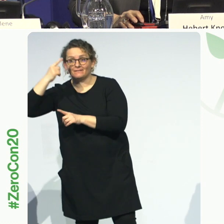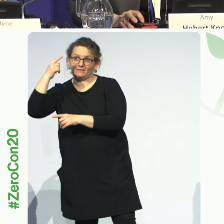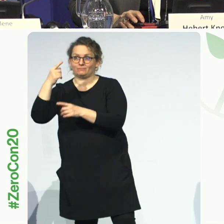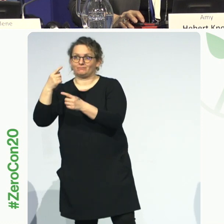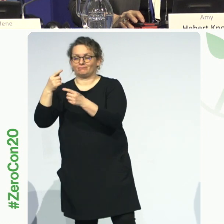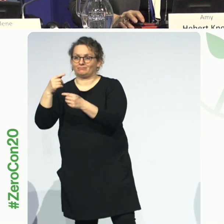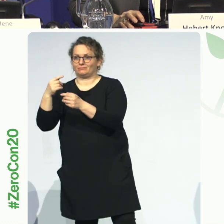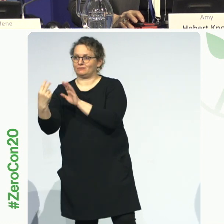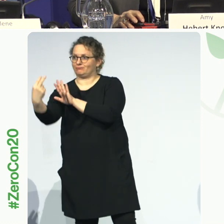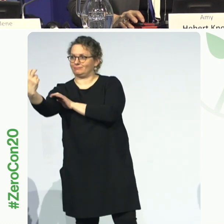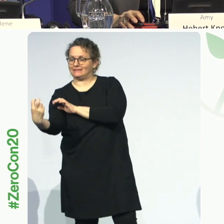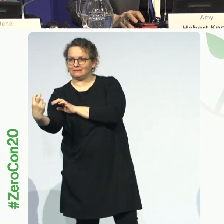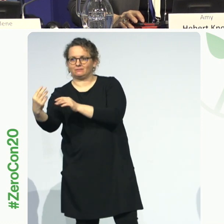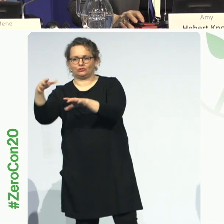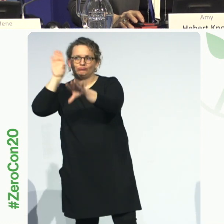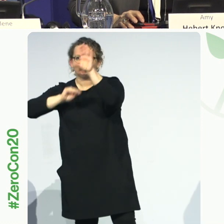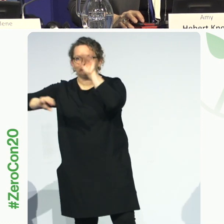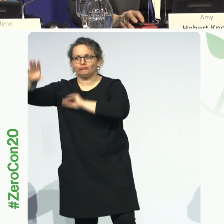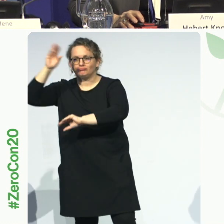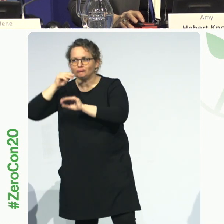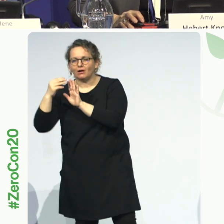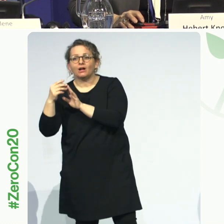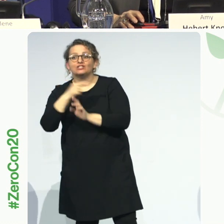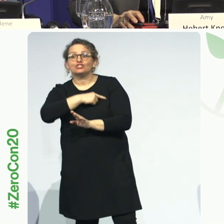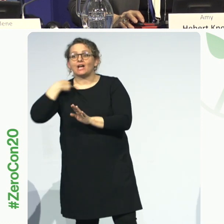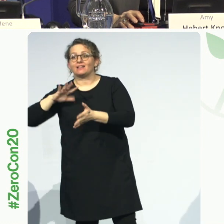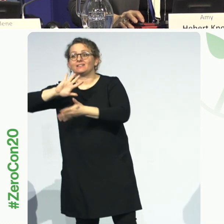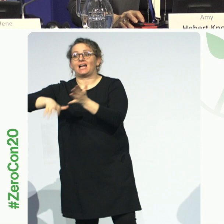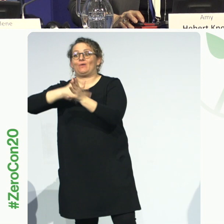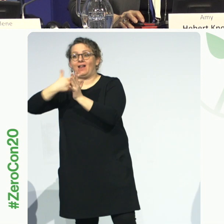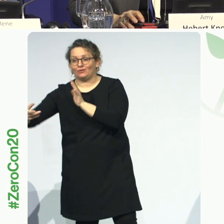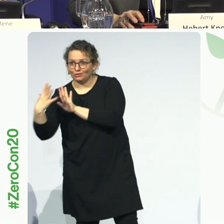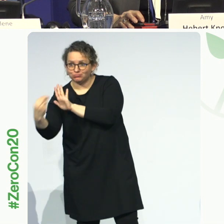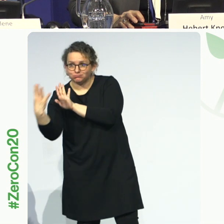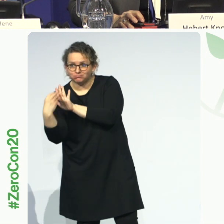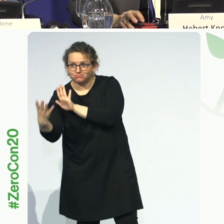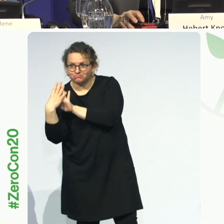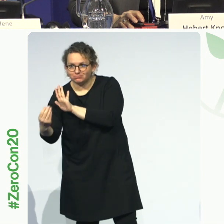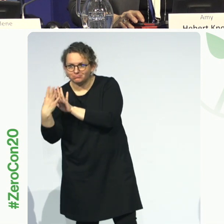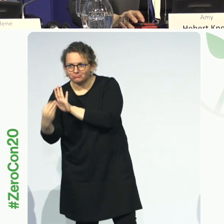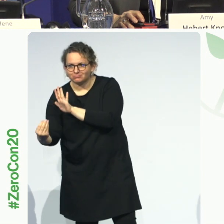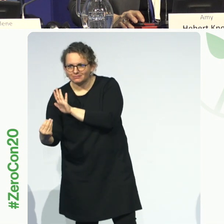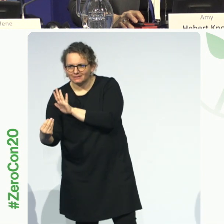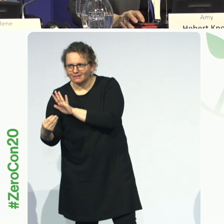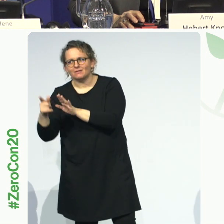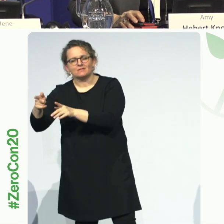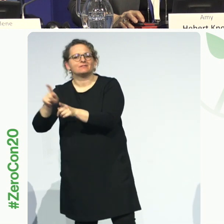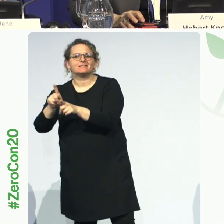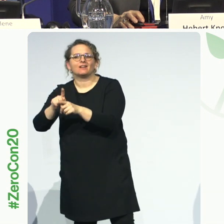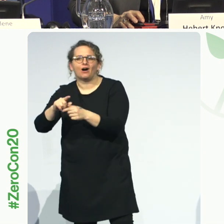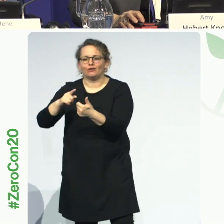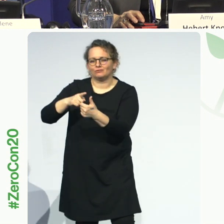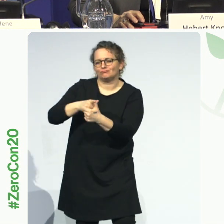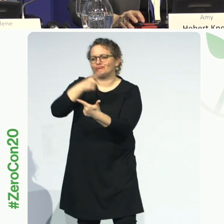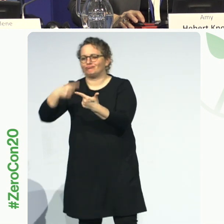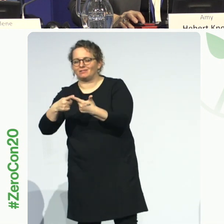And conversely, these skills would also be taught and developed by the deaf